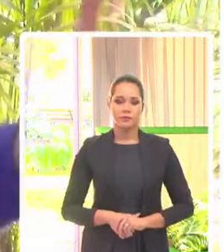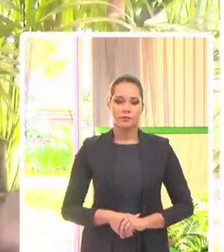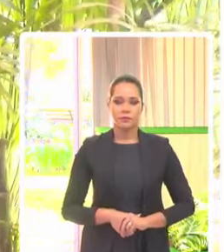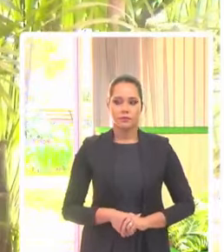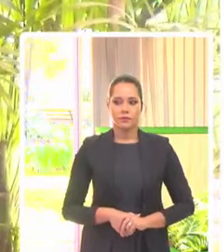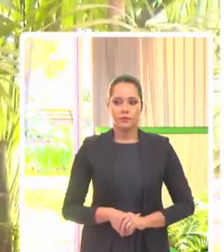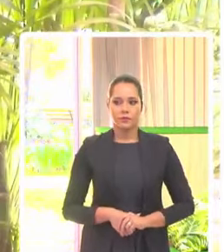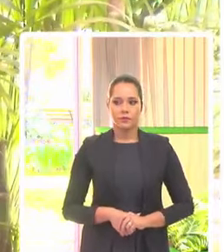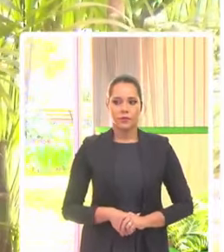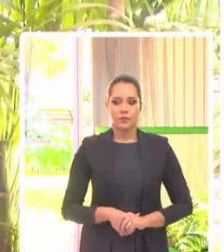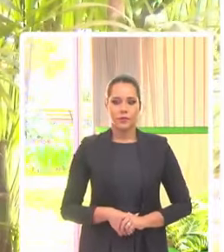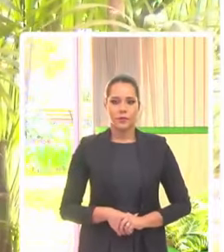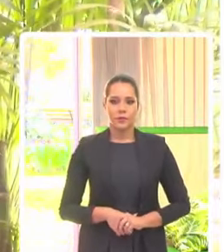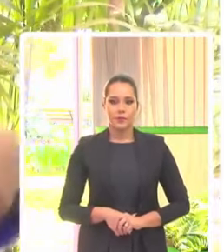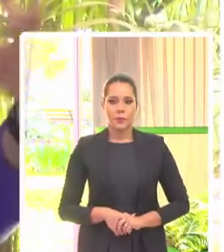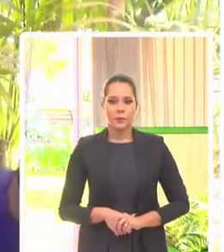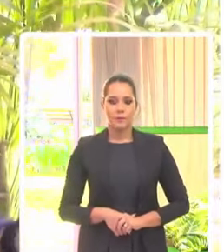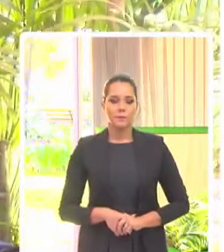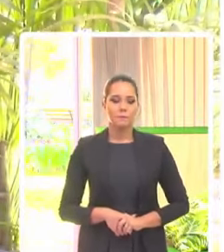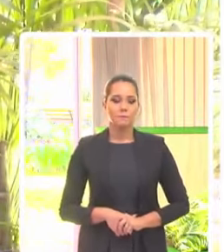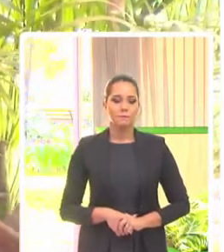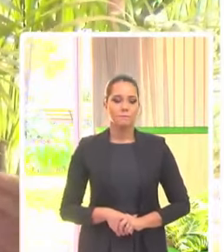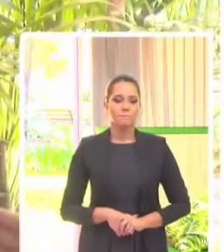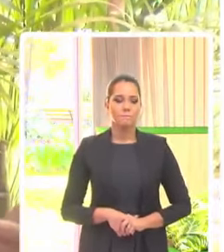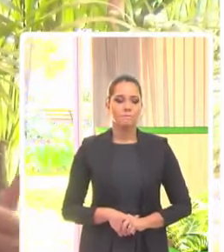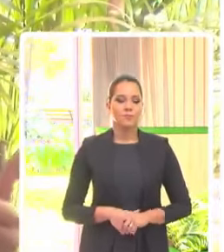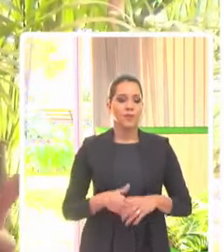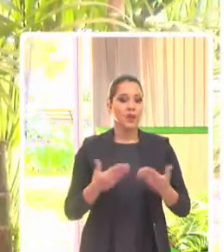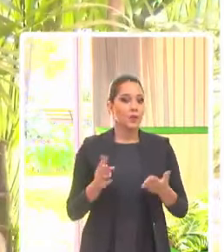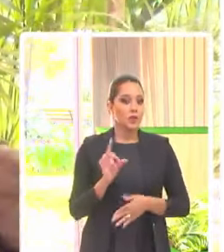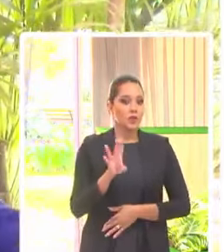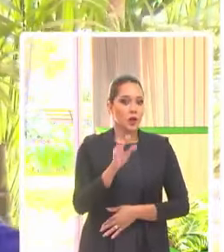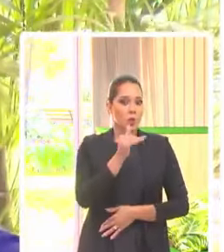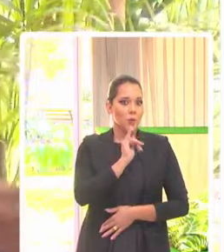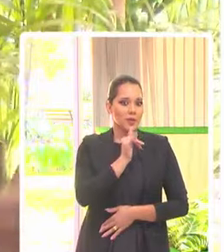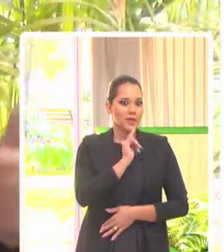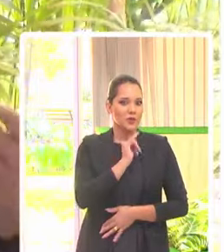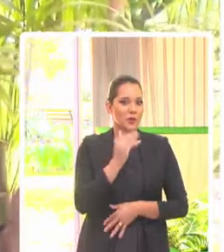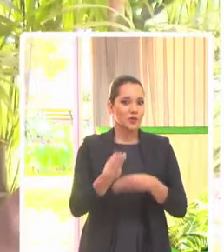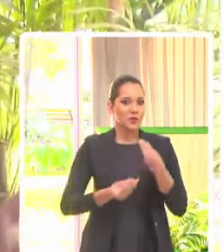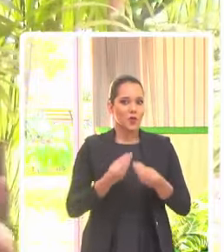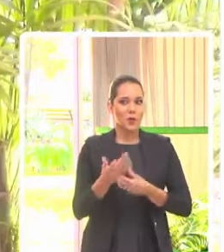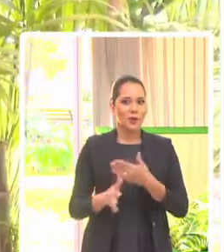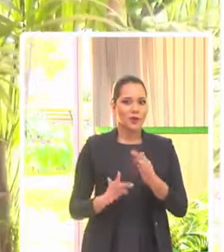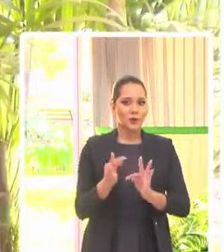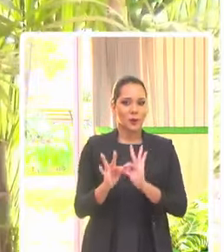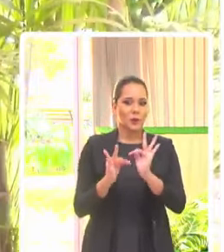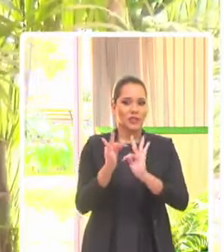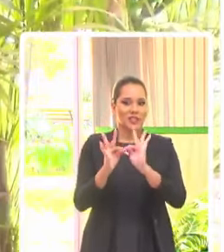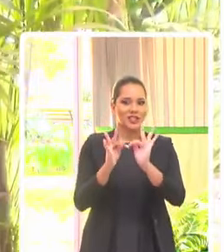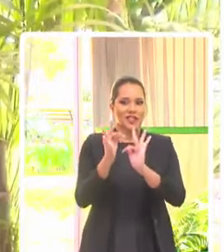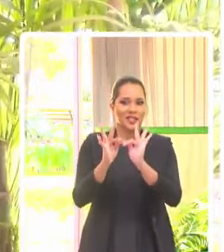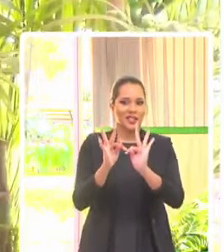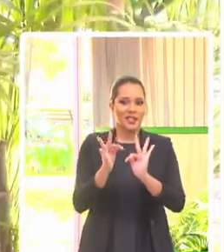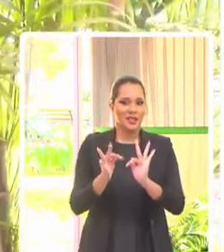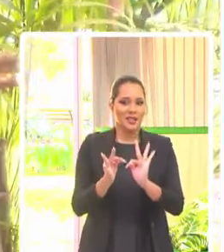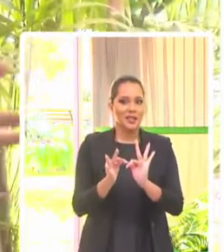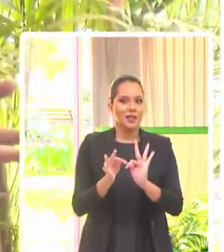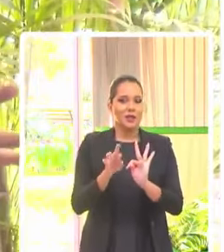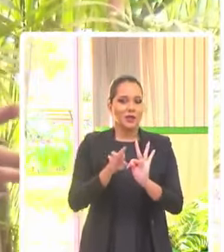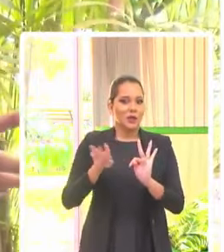reach. That's just an example of how technology does not is not sufficient